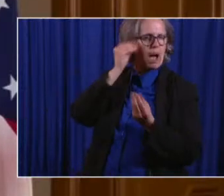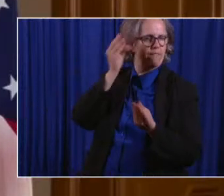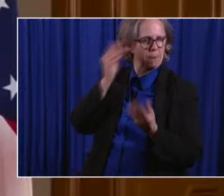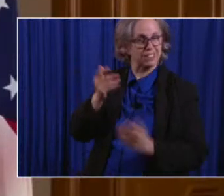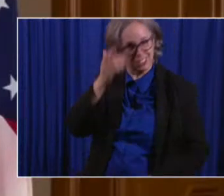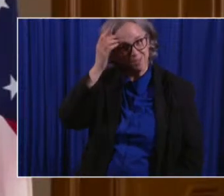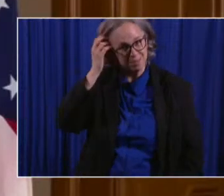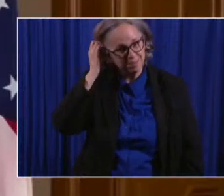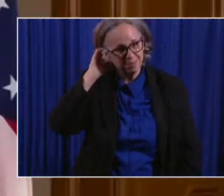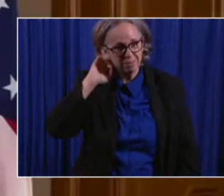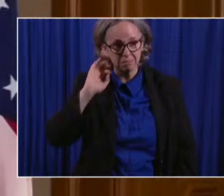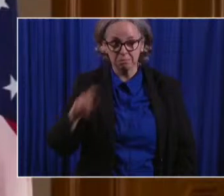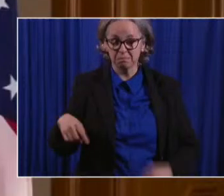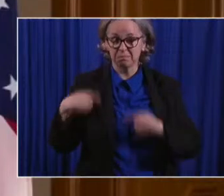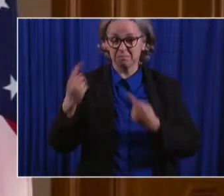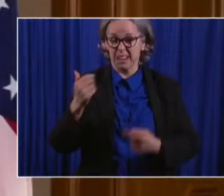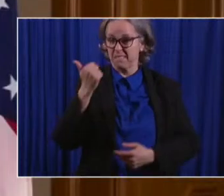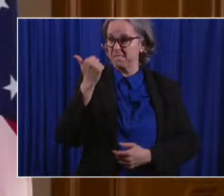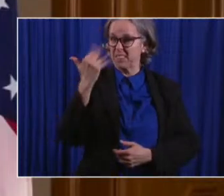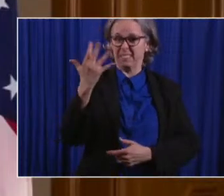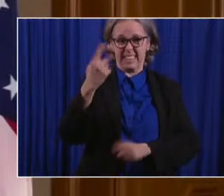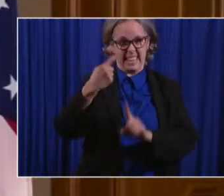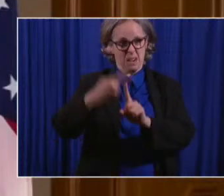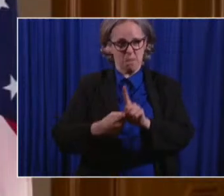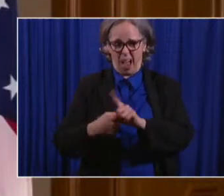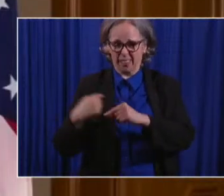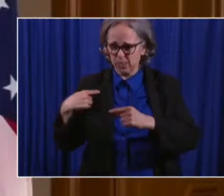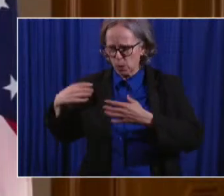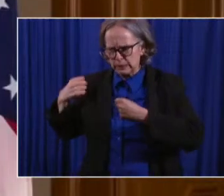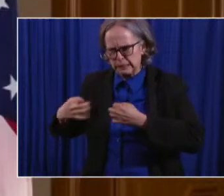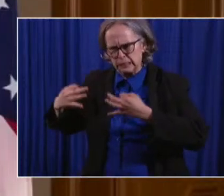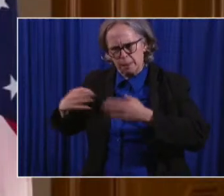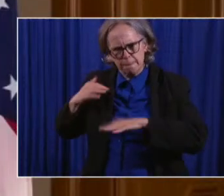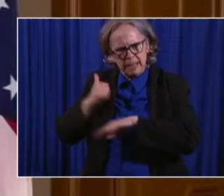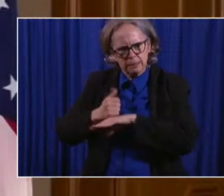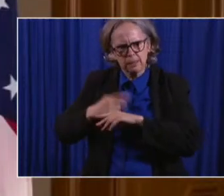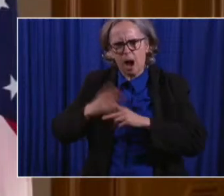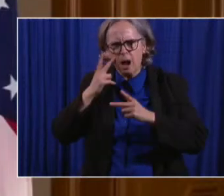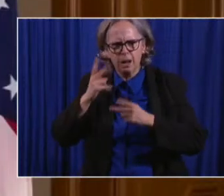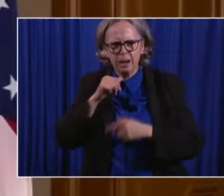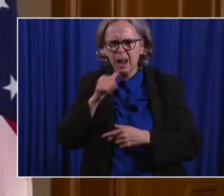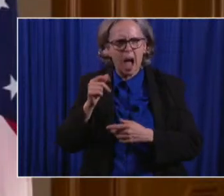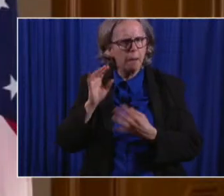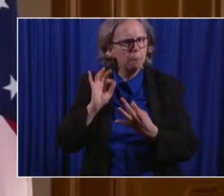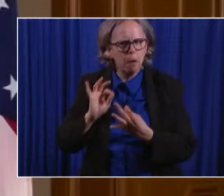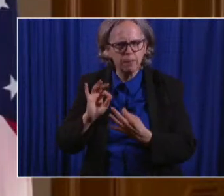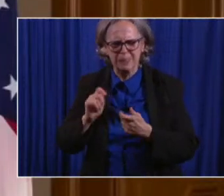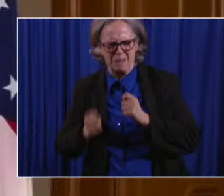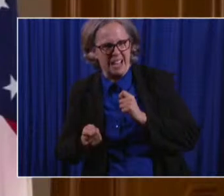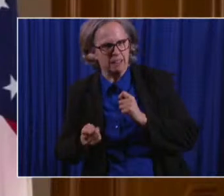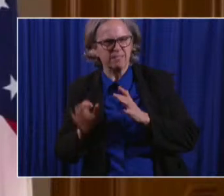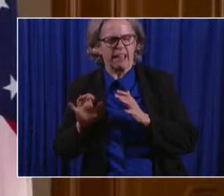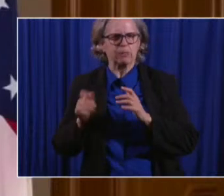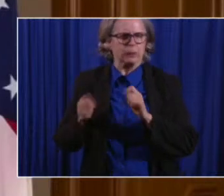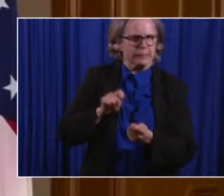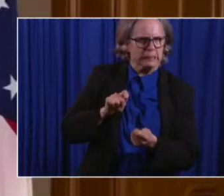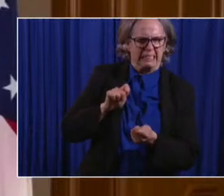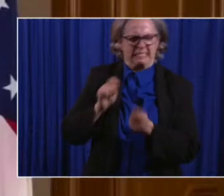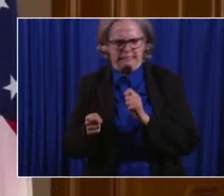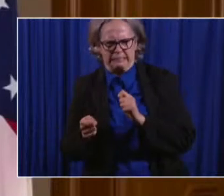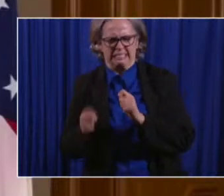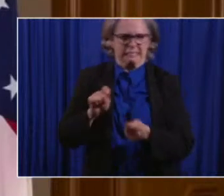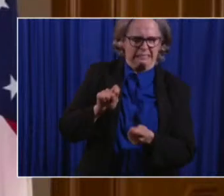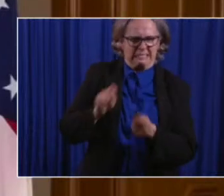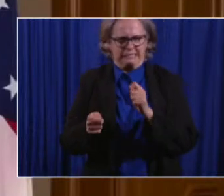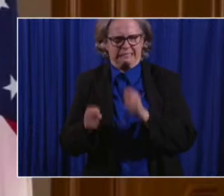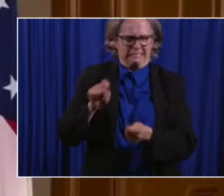15 months. It's not always perfect. We don't always get it right, but we try to take the best information that we have and then make those